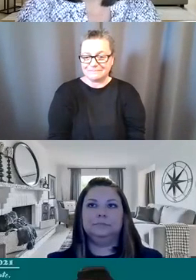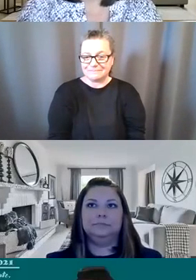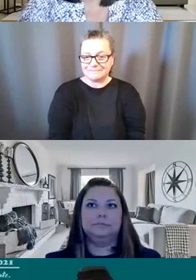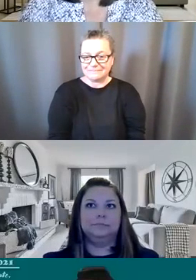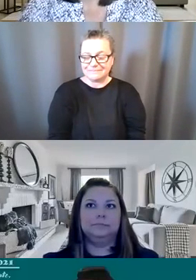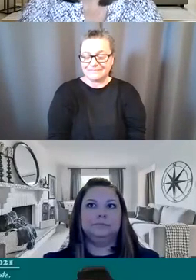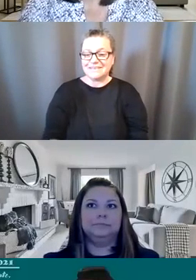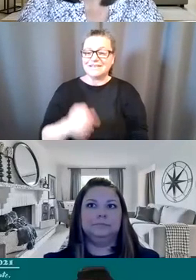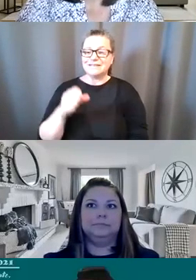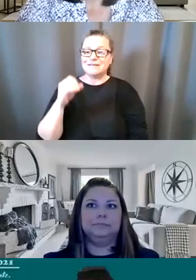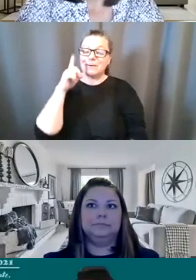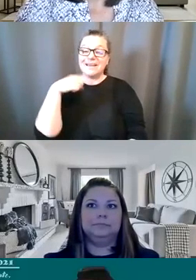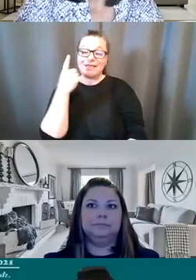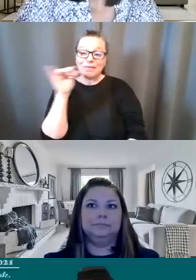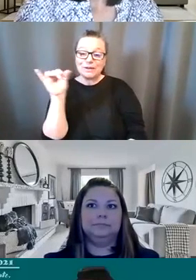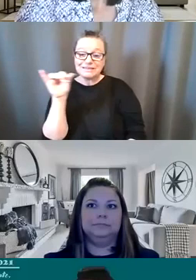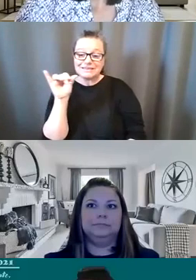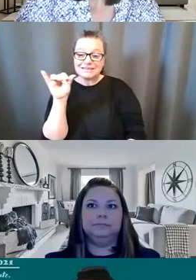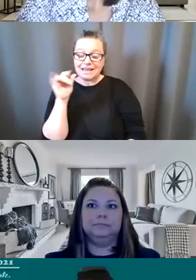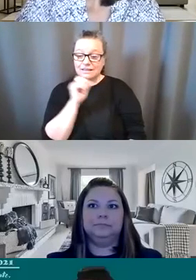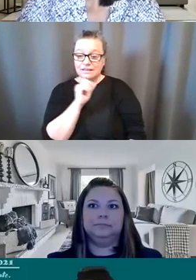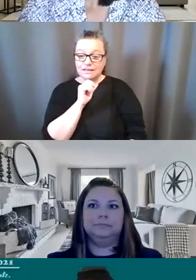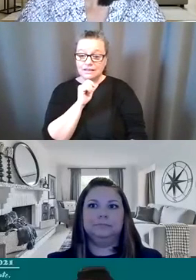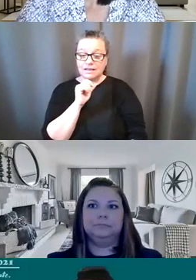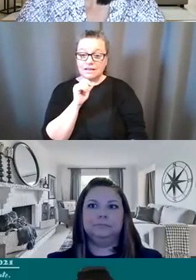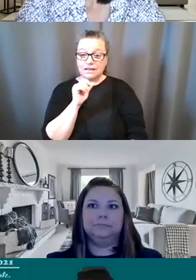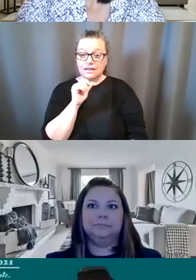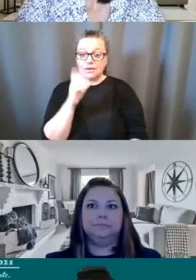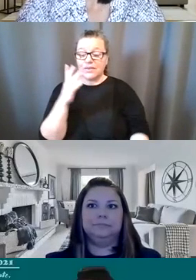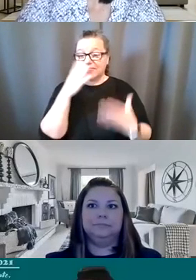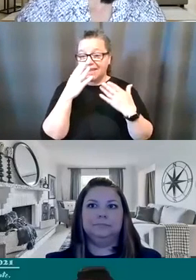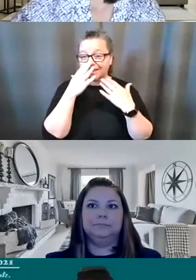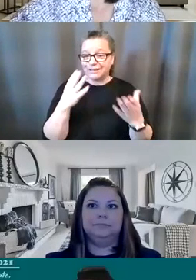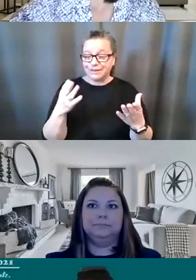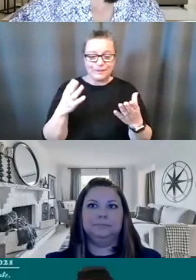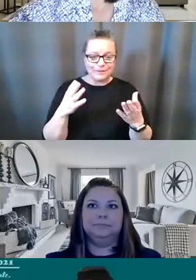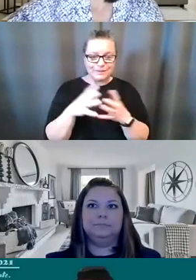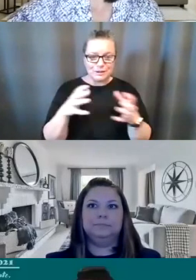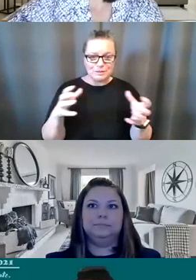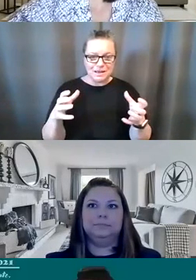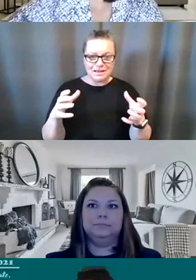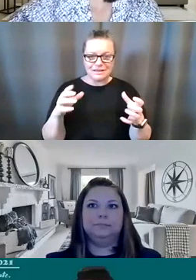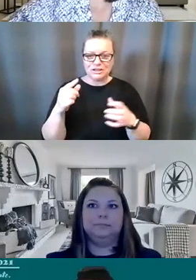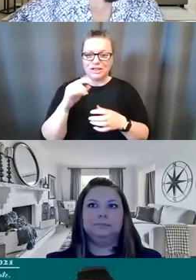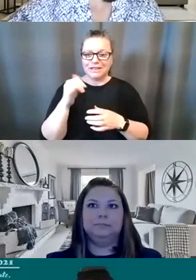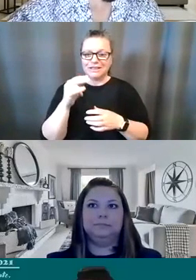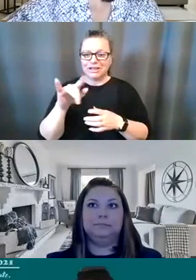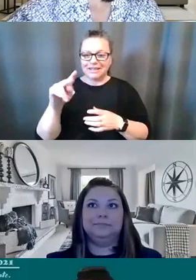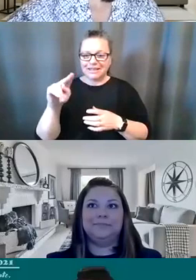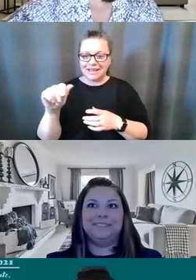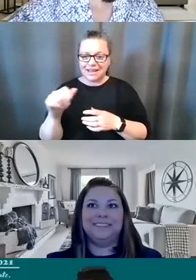So it looks like we have a technical Awesome. challenge. Well, And thank you so much, Janina and